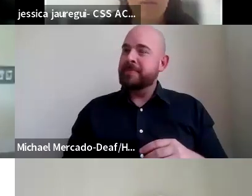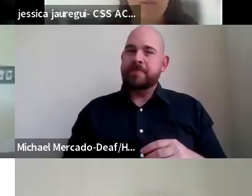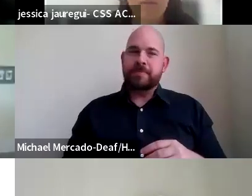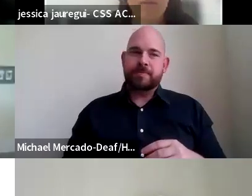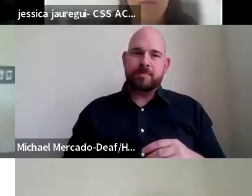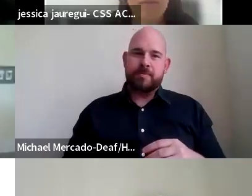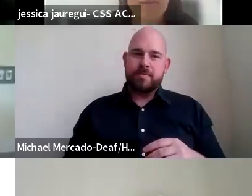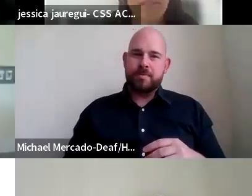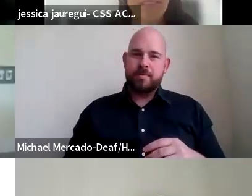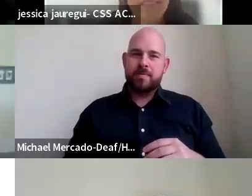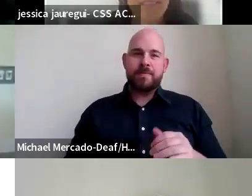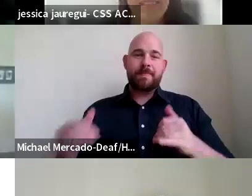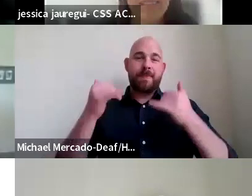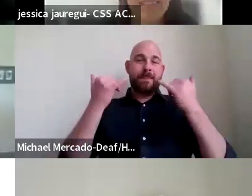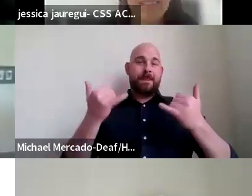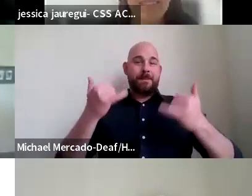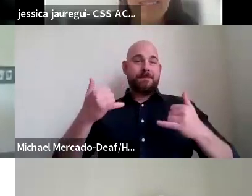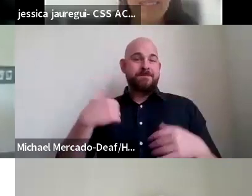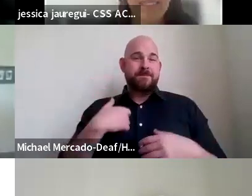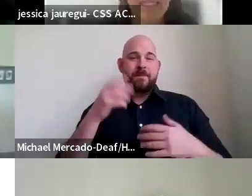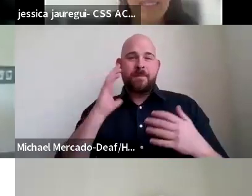All righty. Hello, everyone.